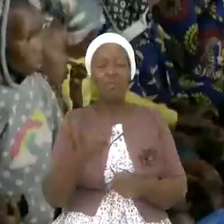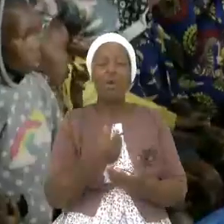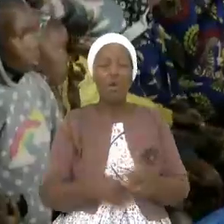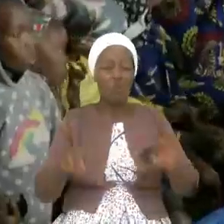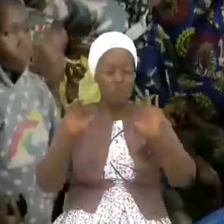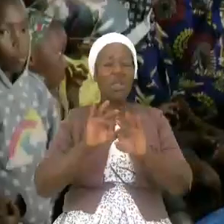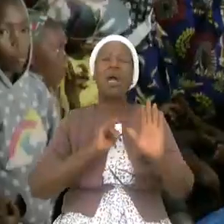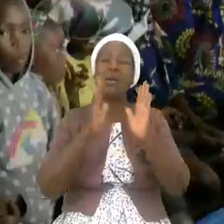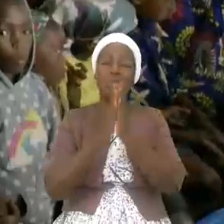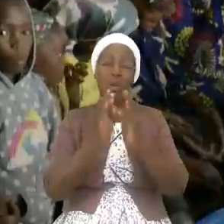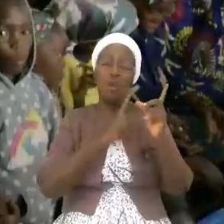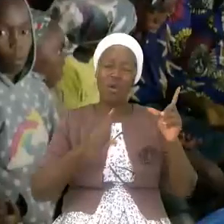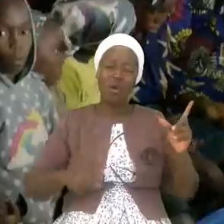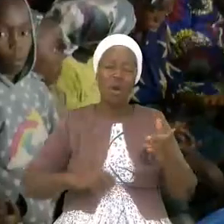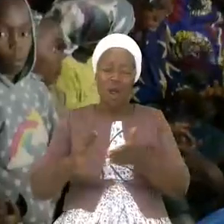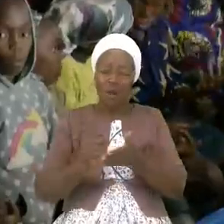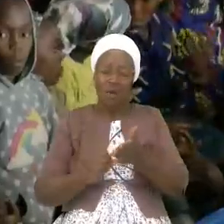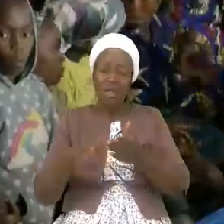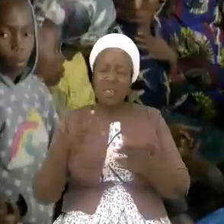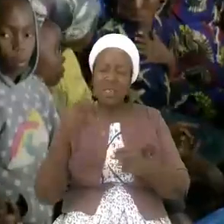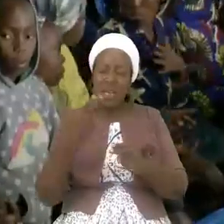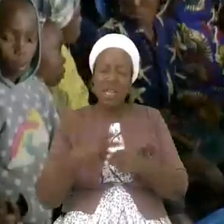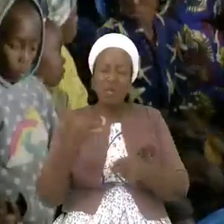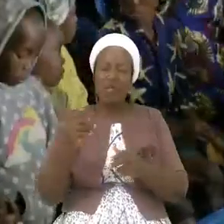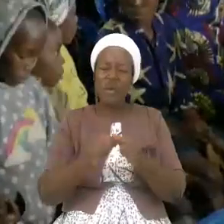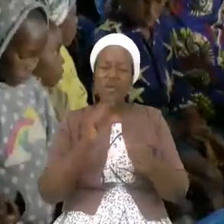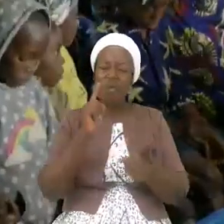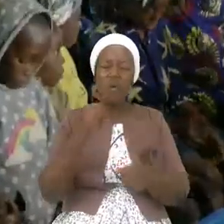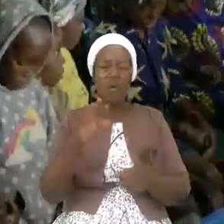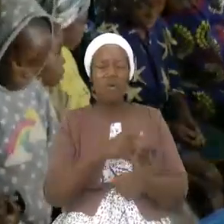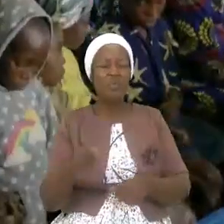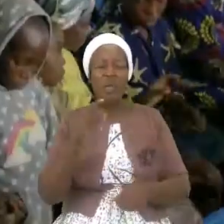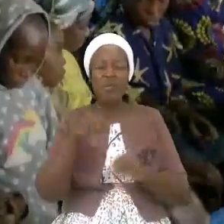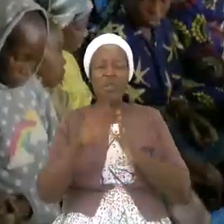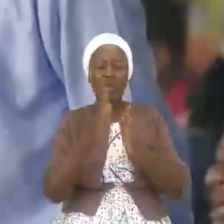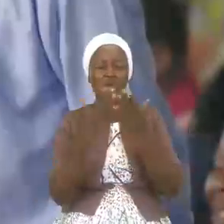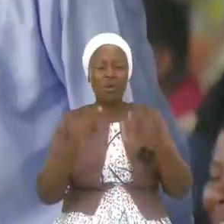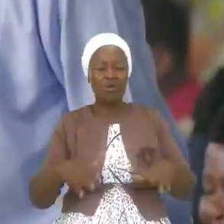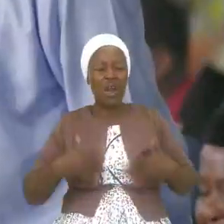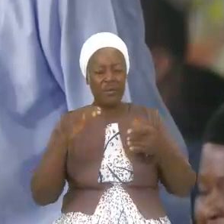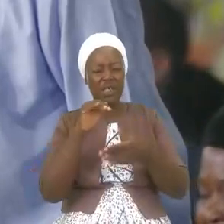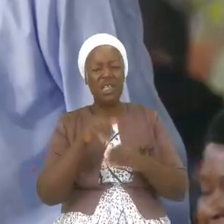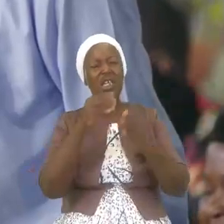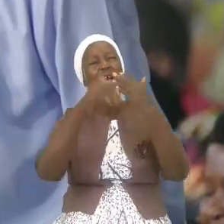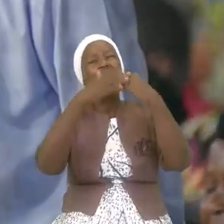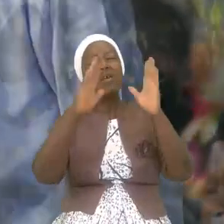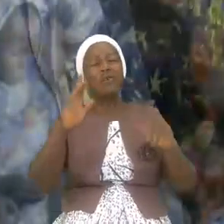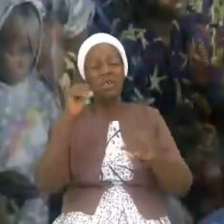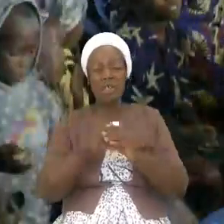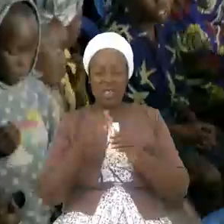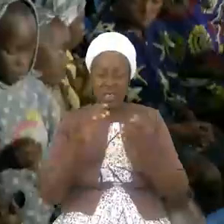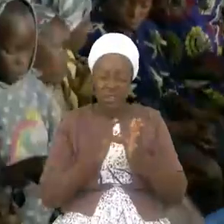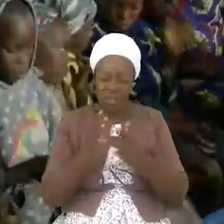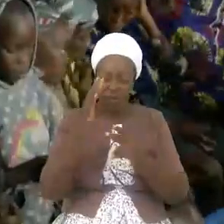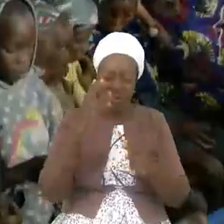of them in your book of life in heaven, in Jesus' name. Confirm the